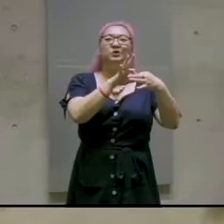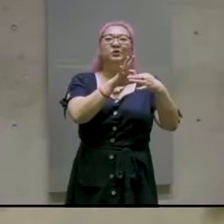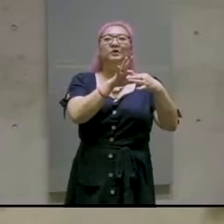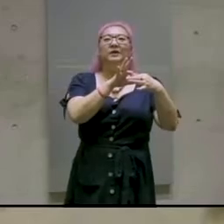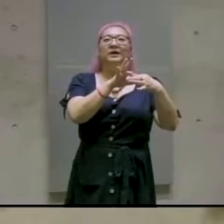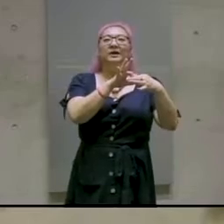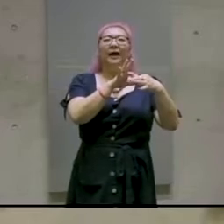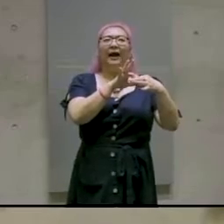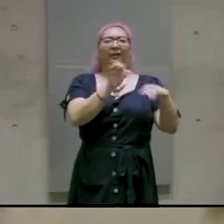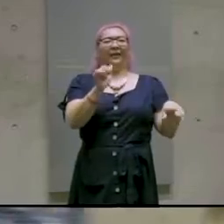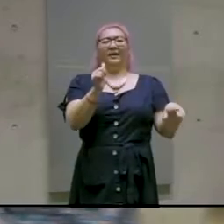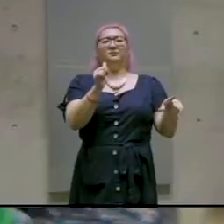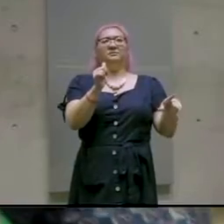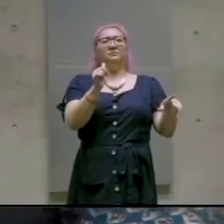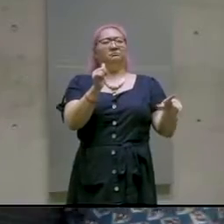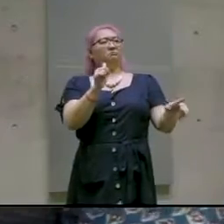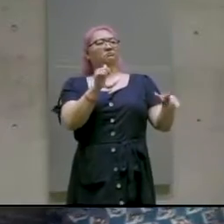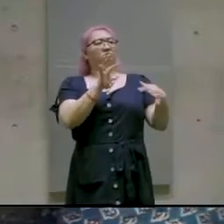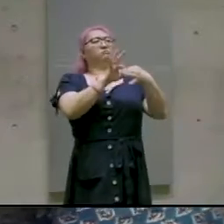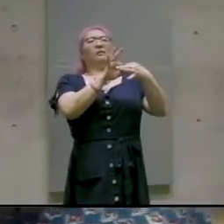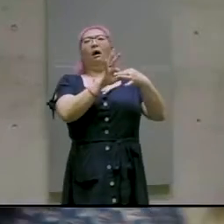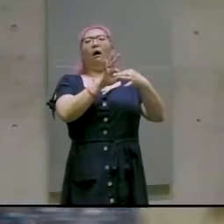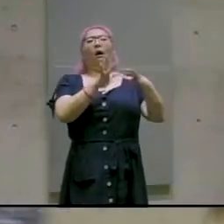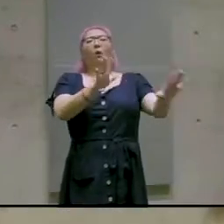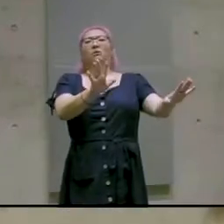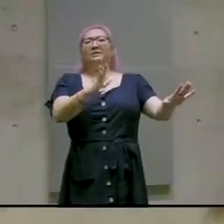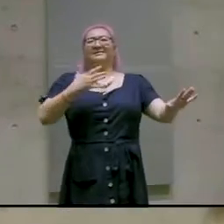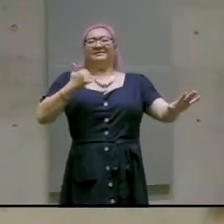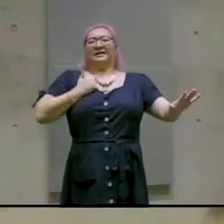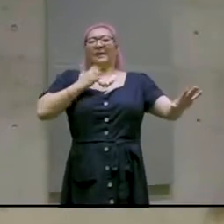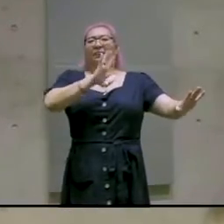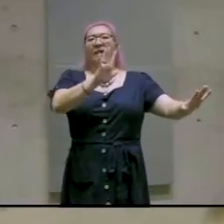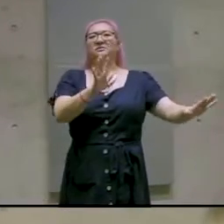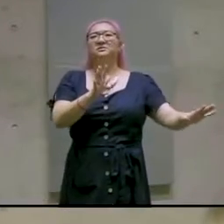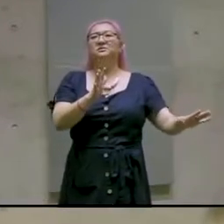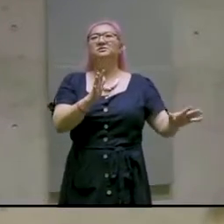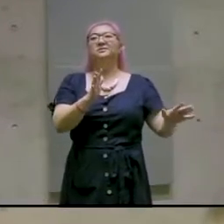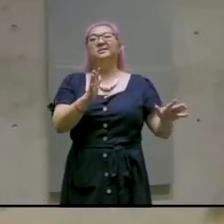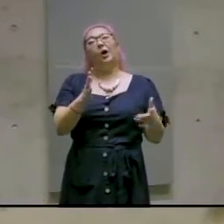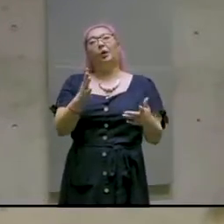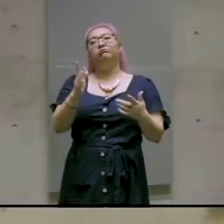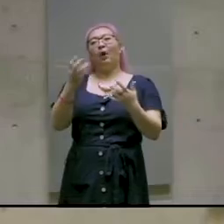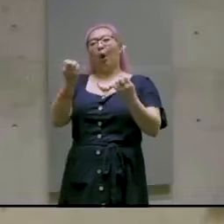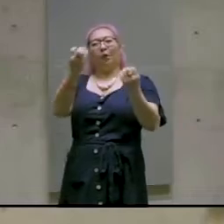relationship they hadn't expected to be. So we kind of got quite a few angry complaints on our forums